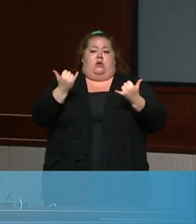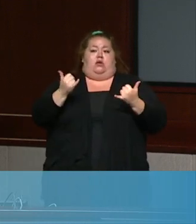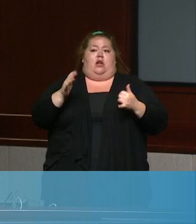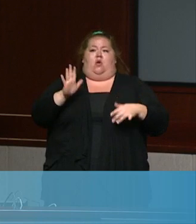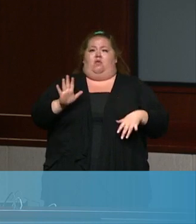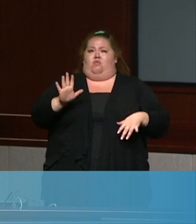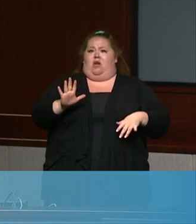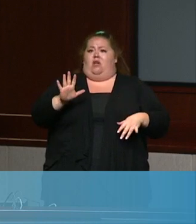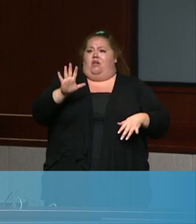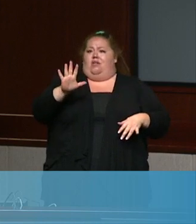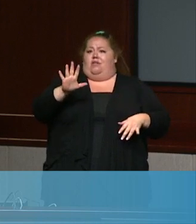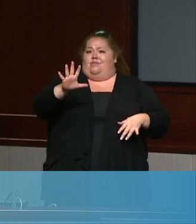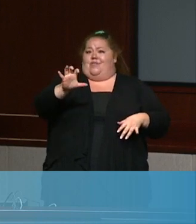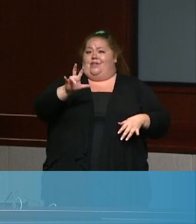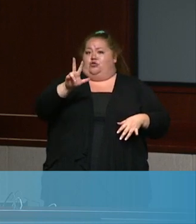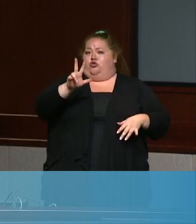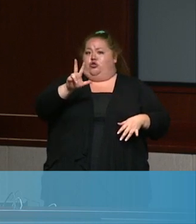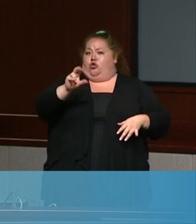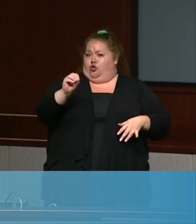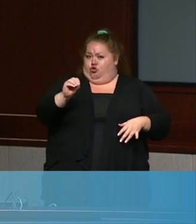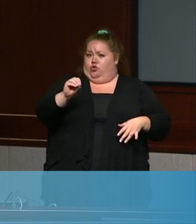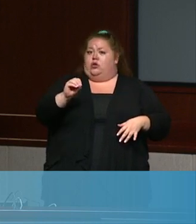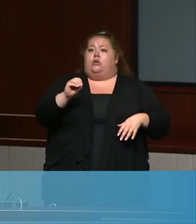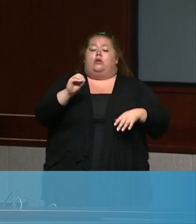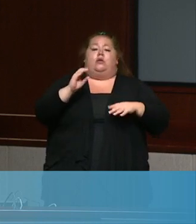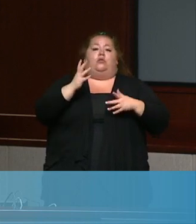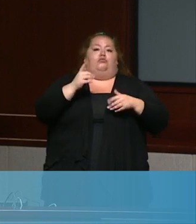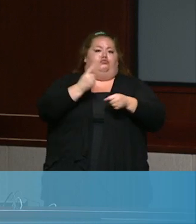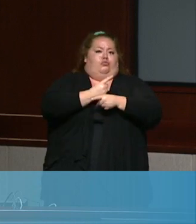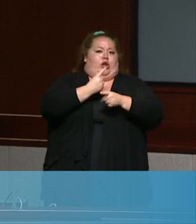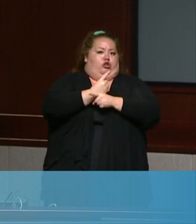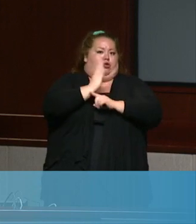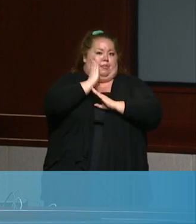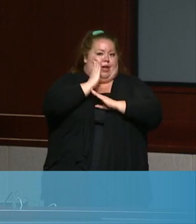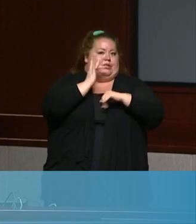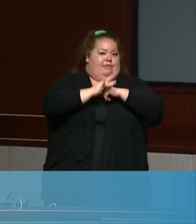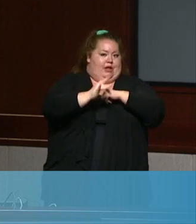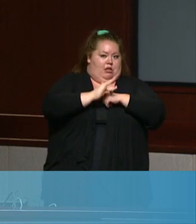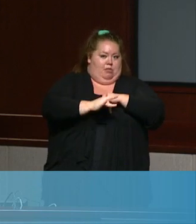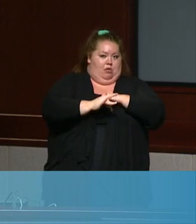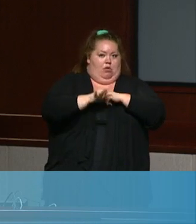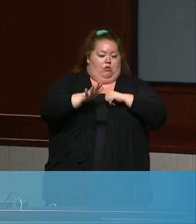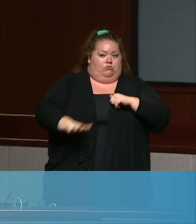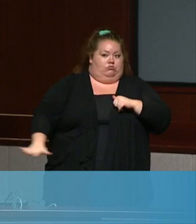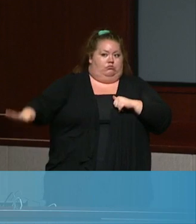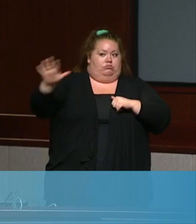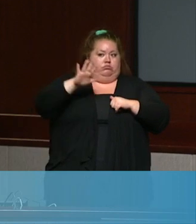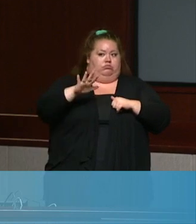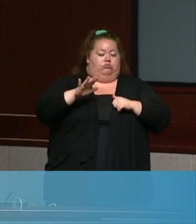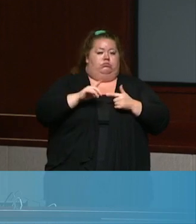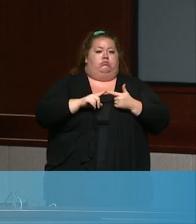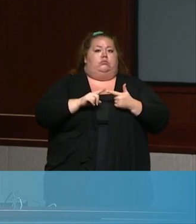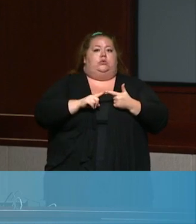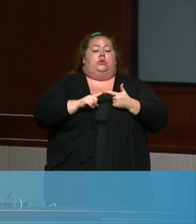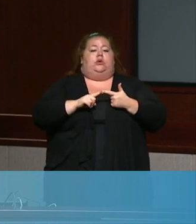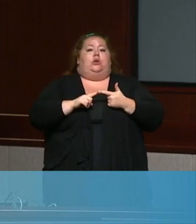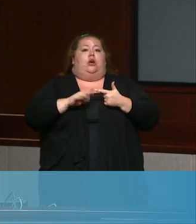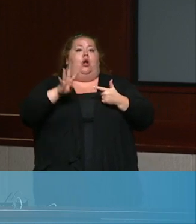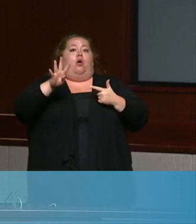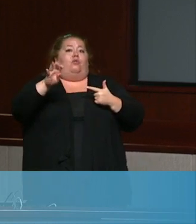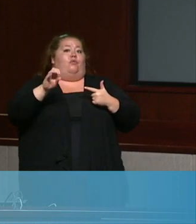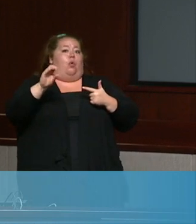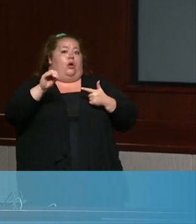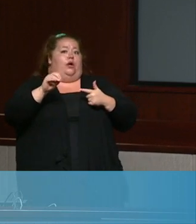530 regular hospital beds that are available throughout the county, with 40 available